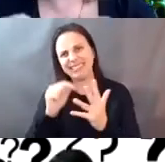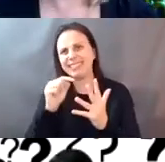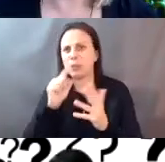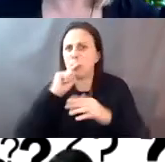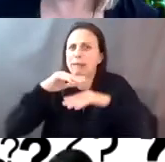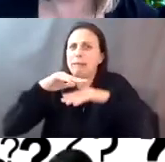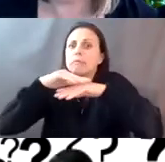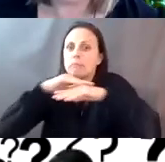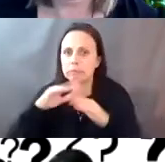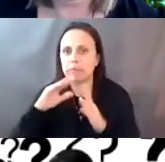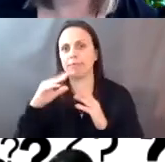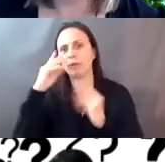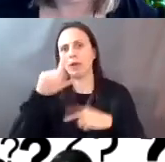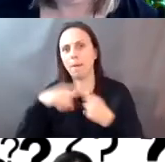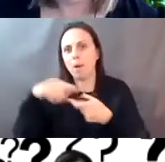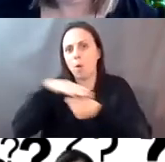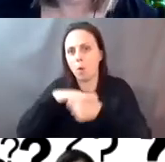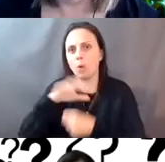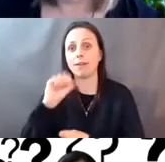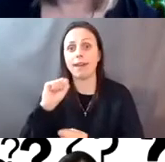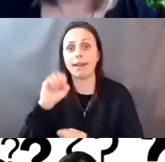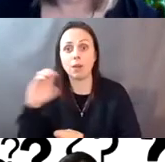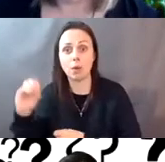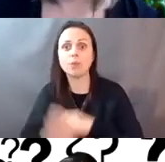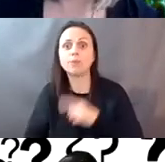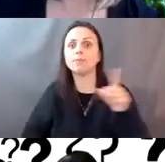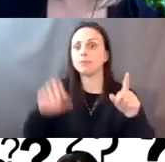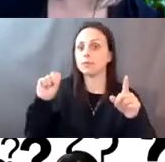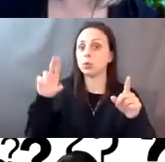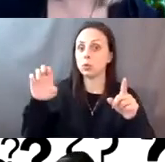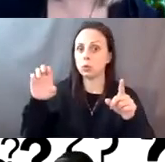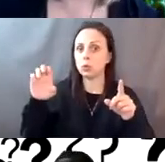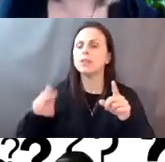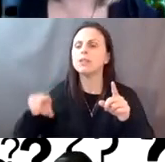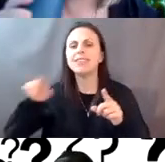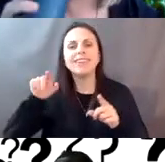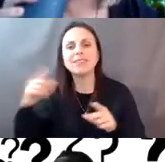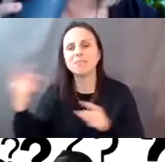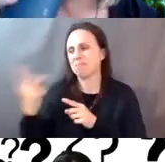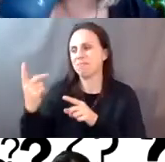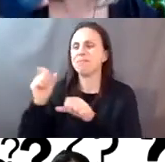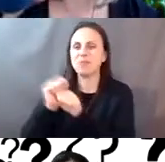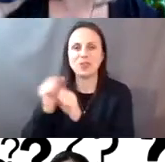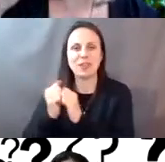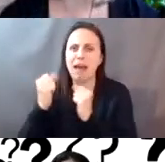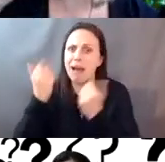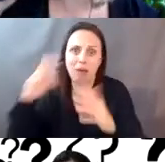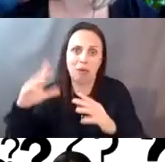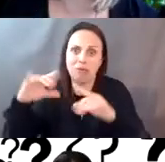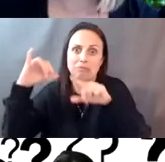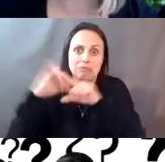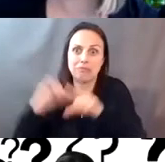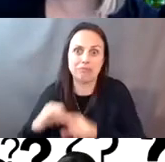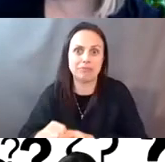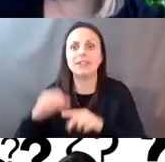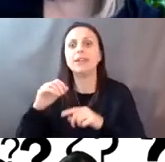touch information about local SEO. So one of the things that I, with Annelise over the years, because I don't know all the big words, is I talk